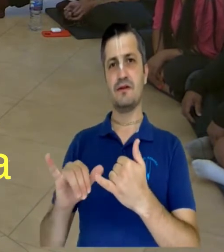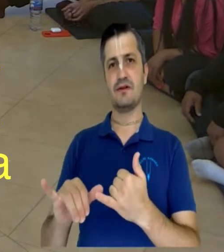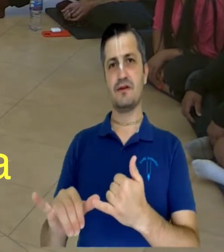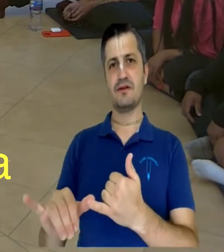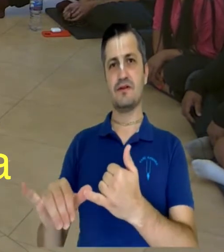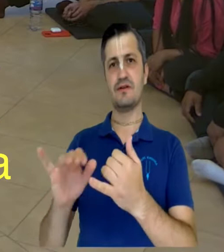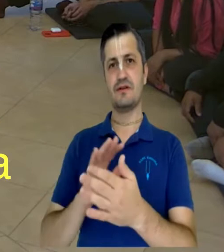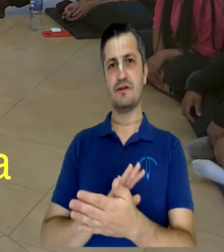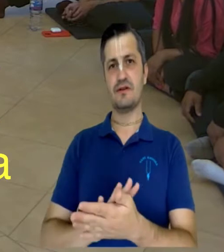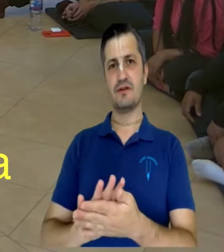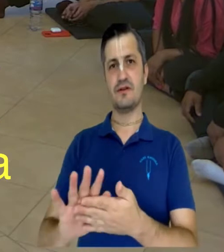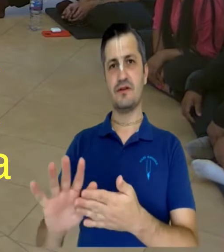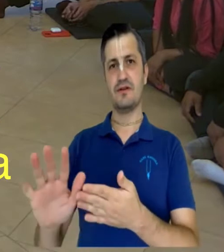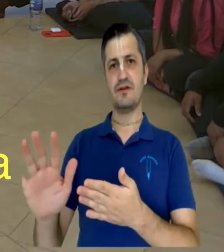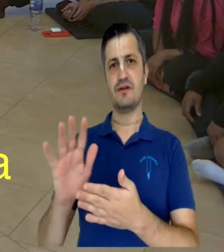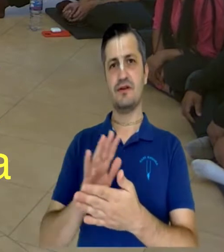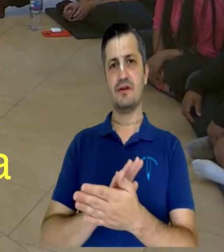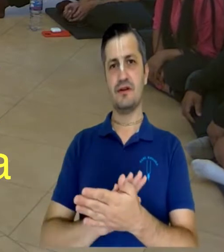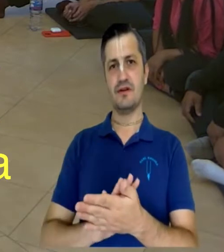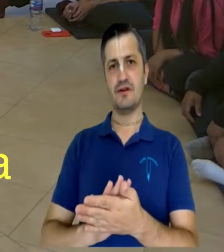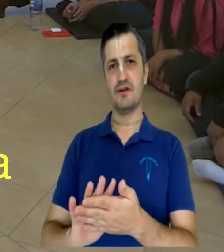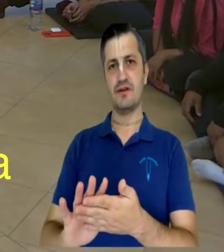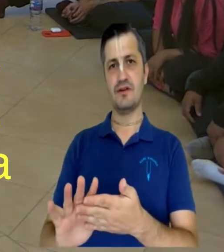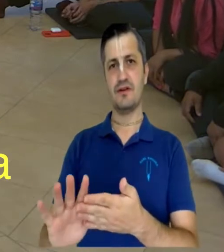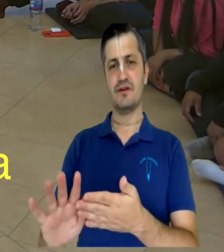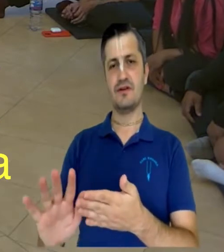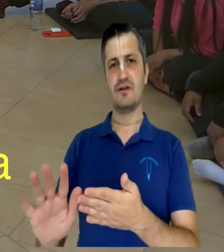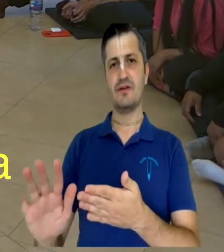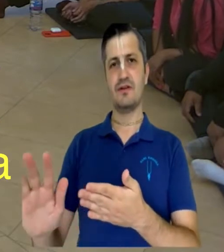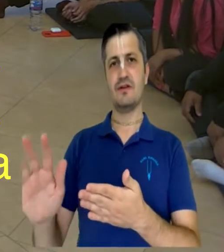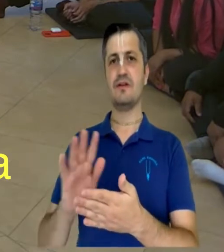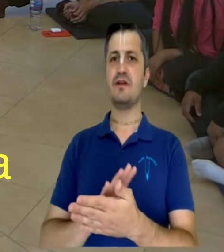Krishna Krishna, Hare Hare,